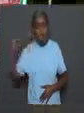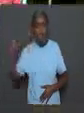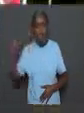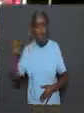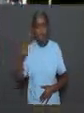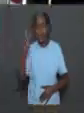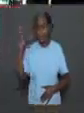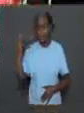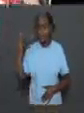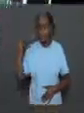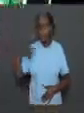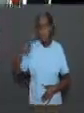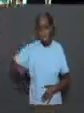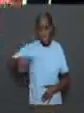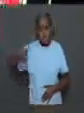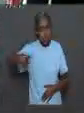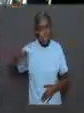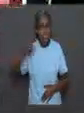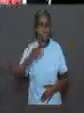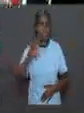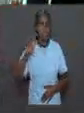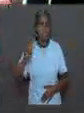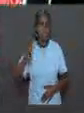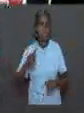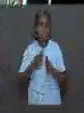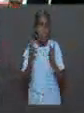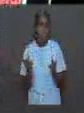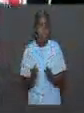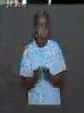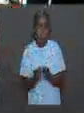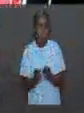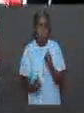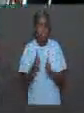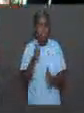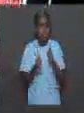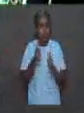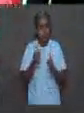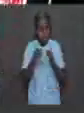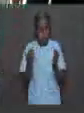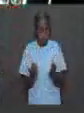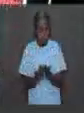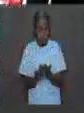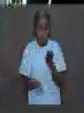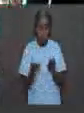the wheel has 37 positions in which the ball may fall.